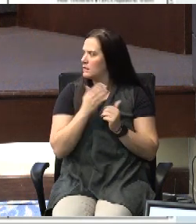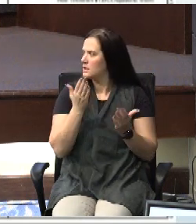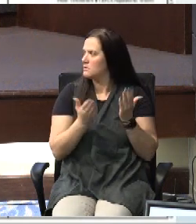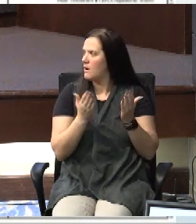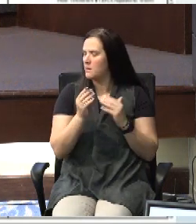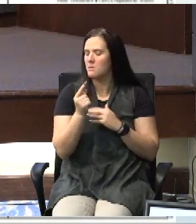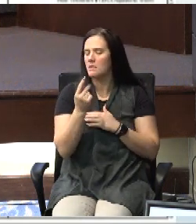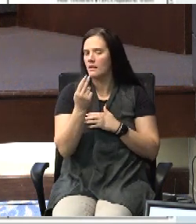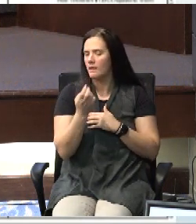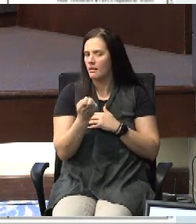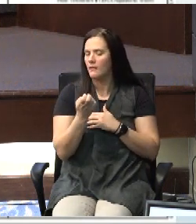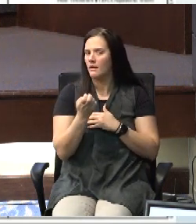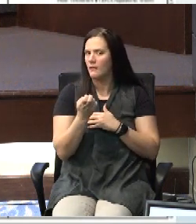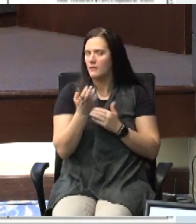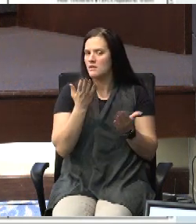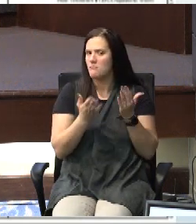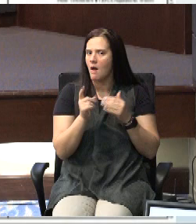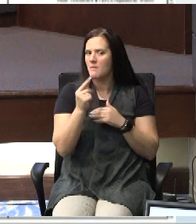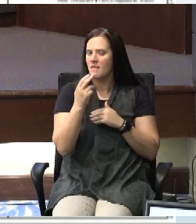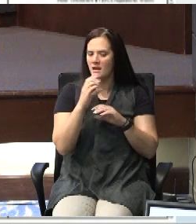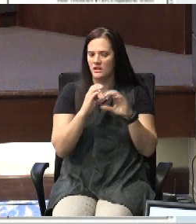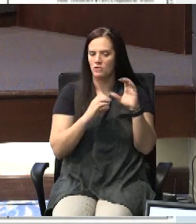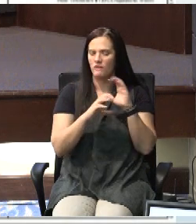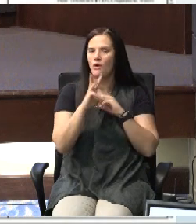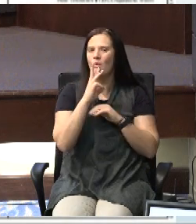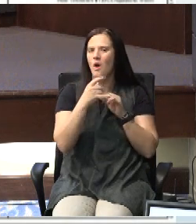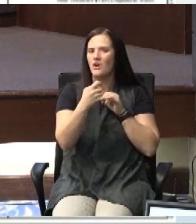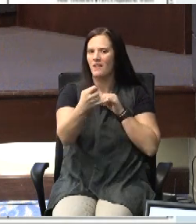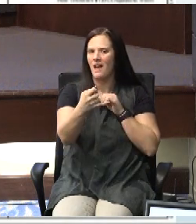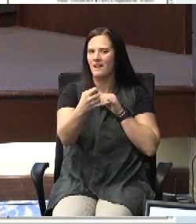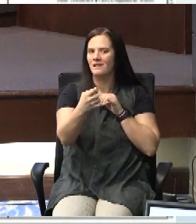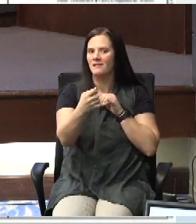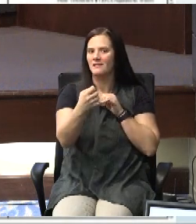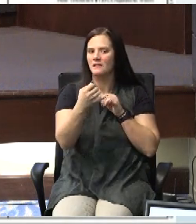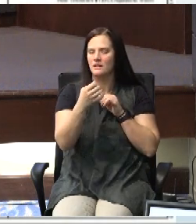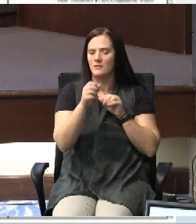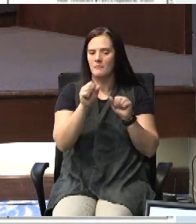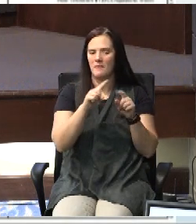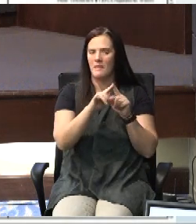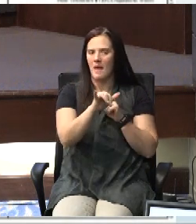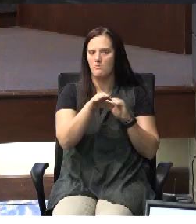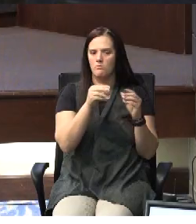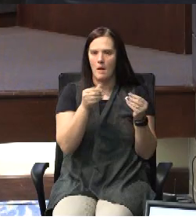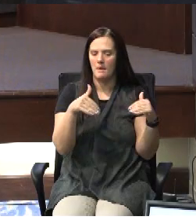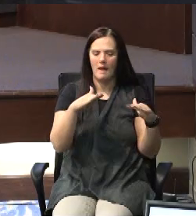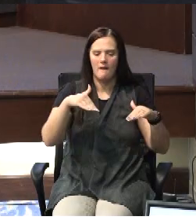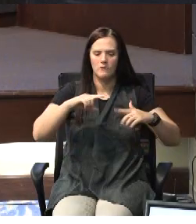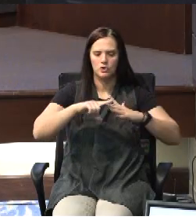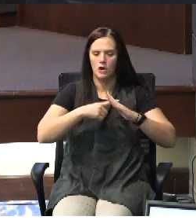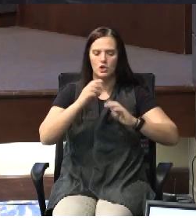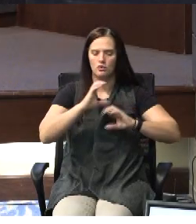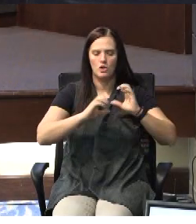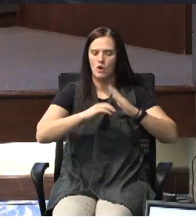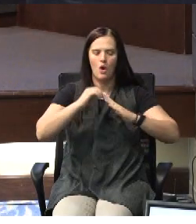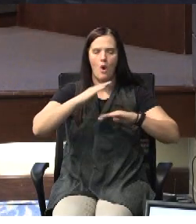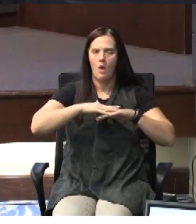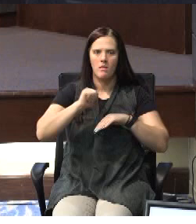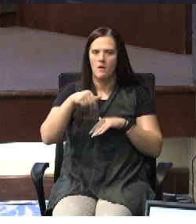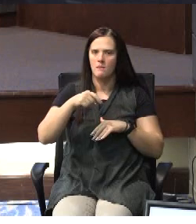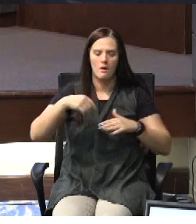probably the construction of the water line to get to this property. I don't think they've started construction of the apartments